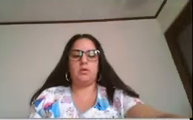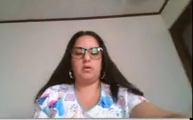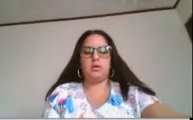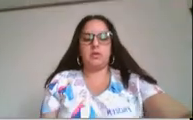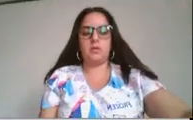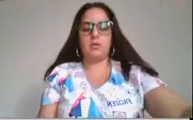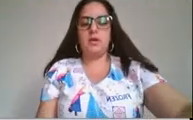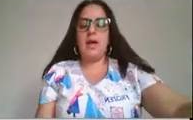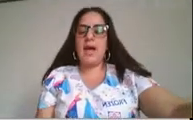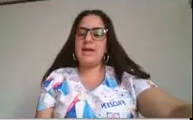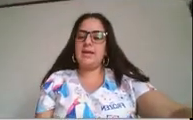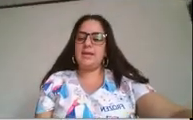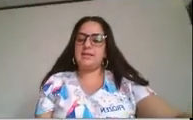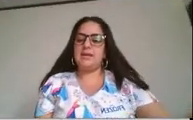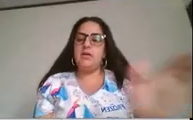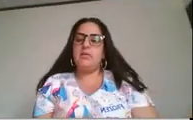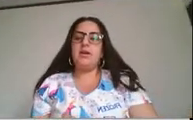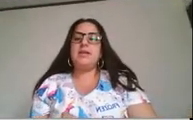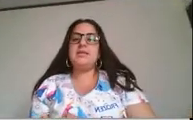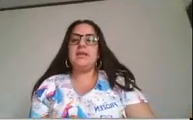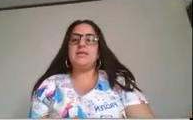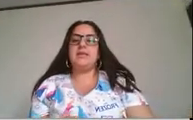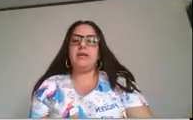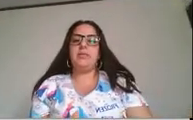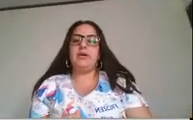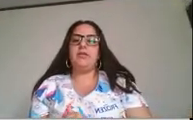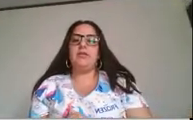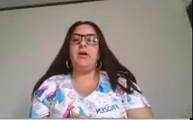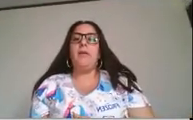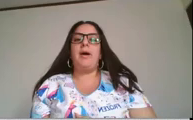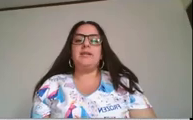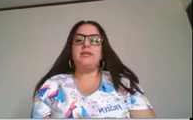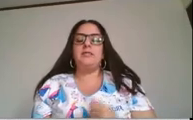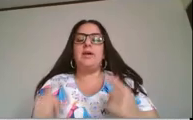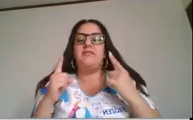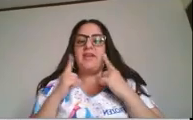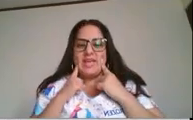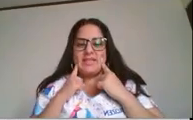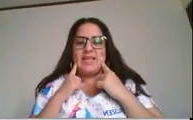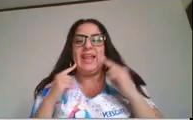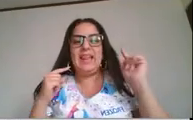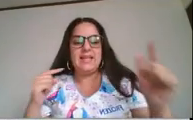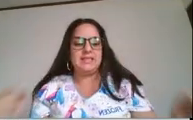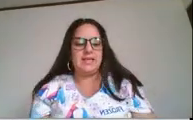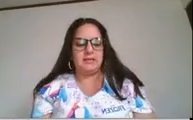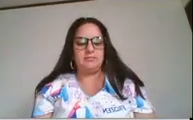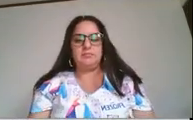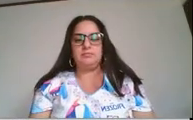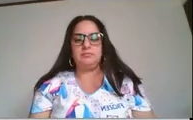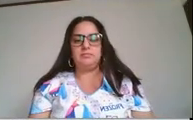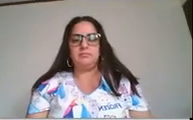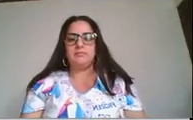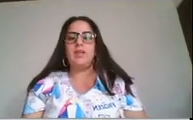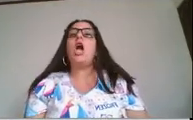Hi, kids! We're going to study the second part of parts of my face. Let's see.